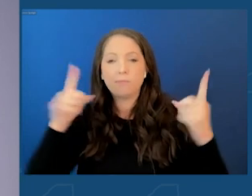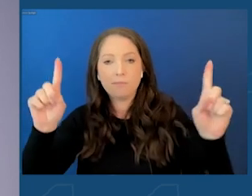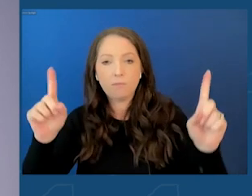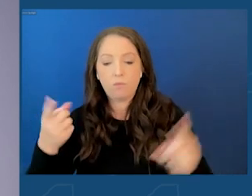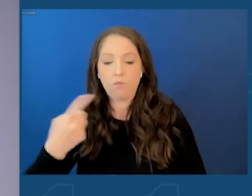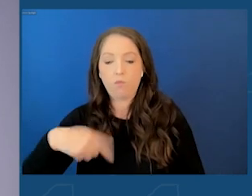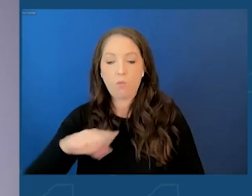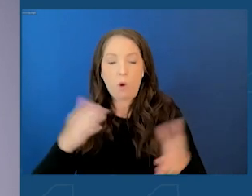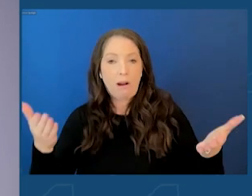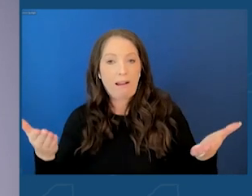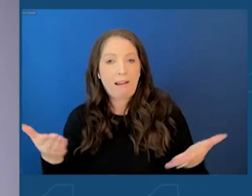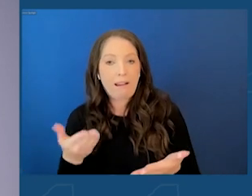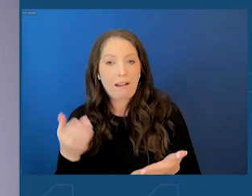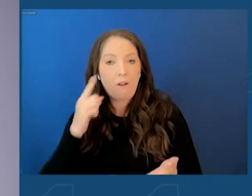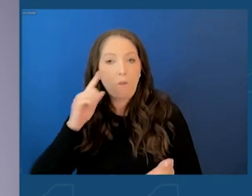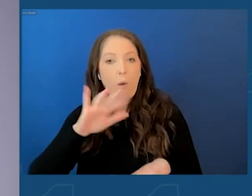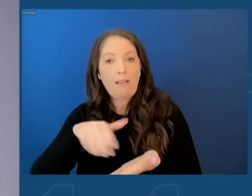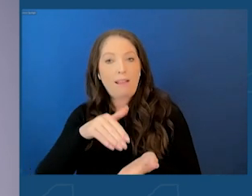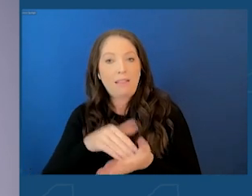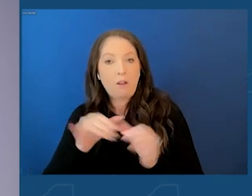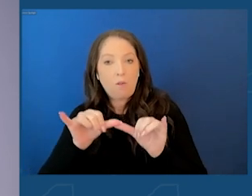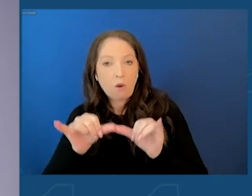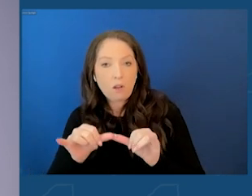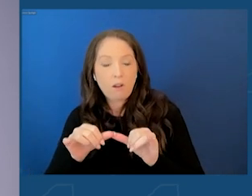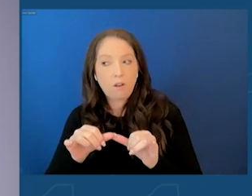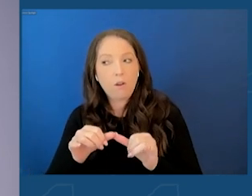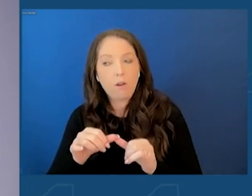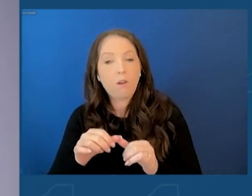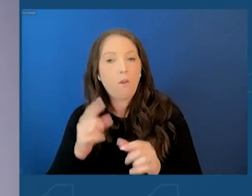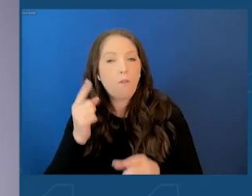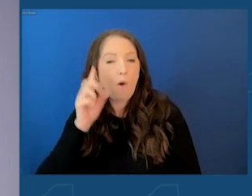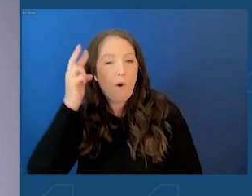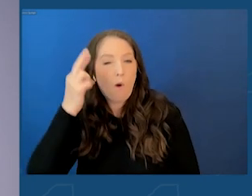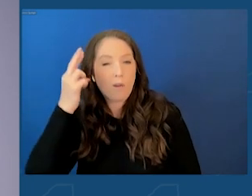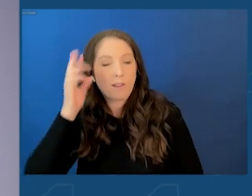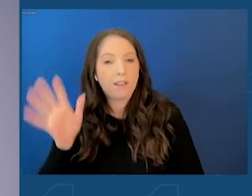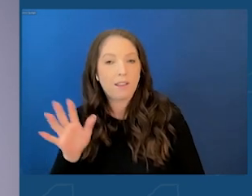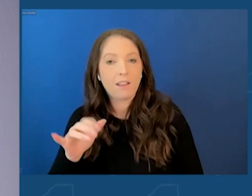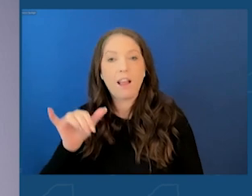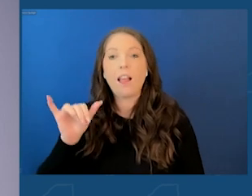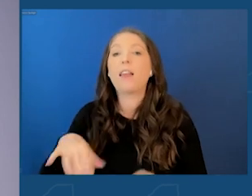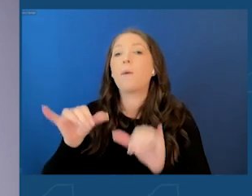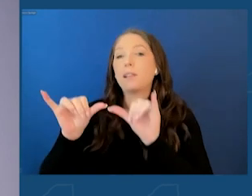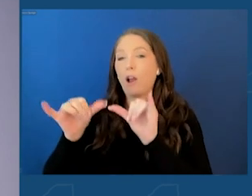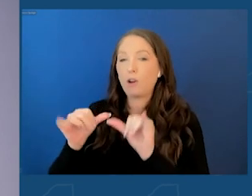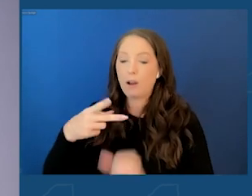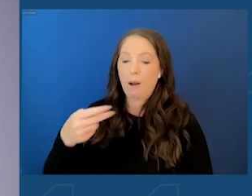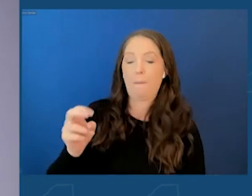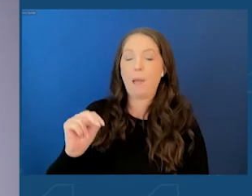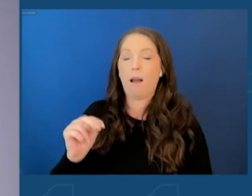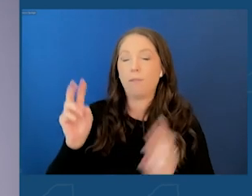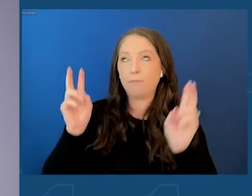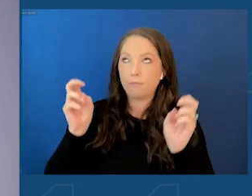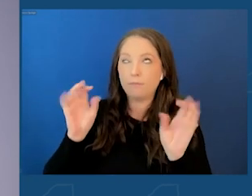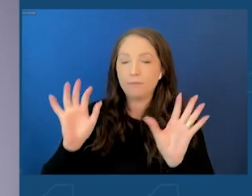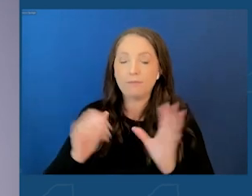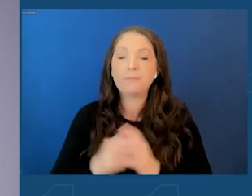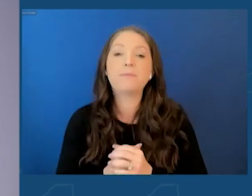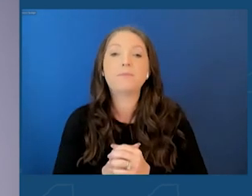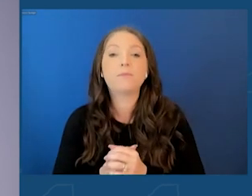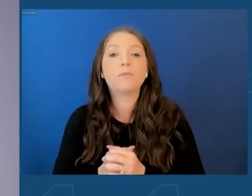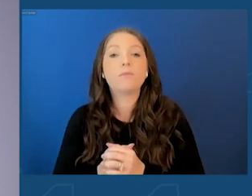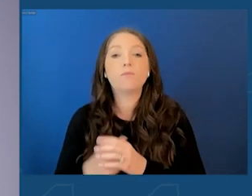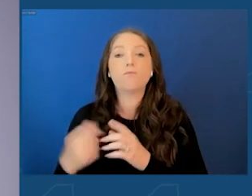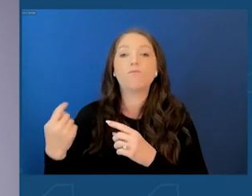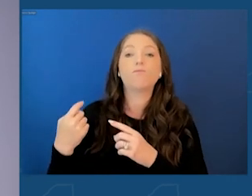Architects Center for Architecture by Design. And yes, for anyone who missed it, that was an architecture pun. So, for more than 15